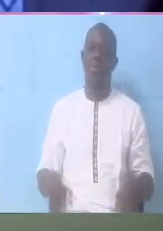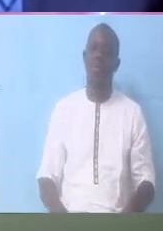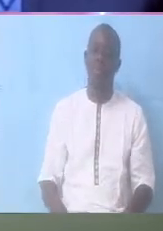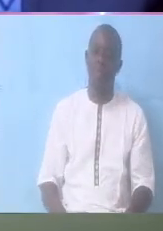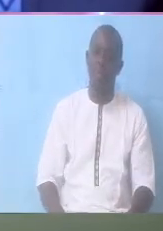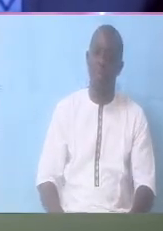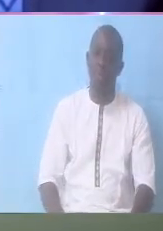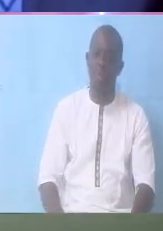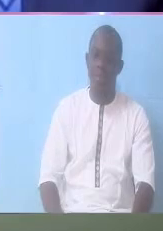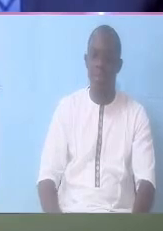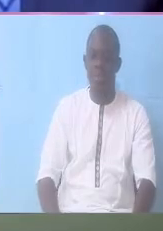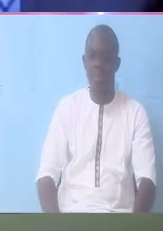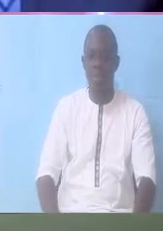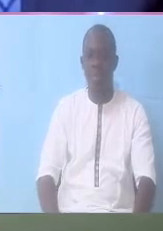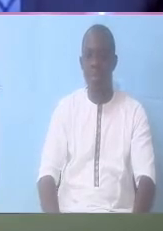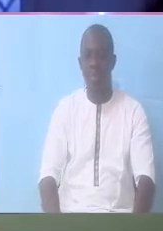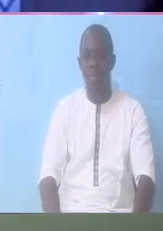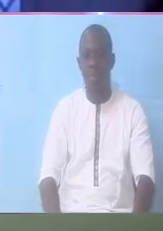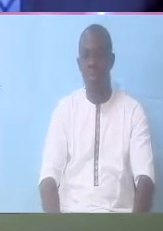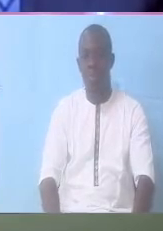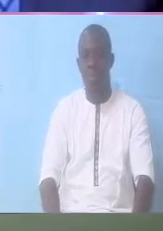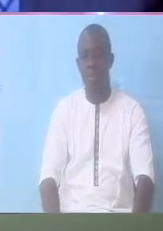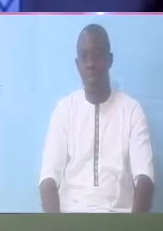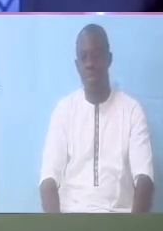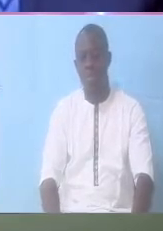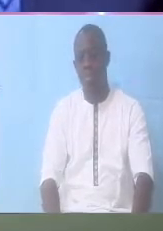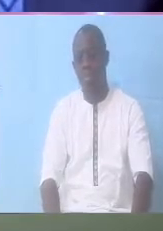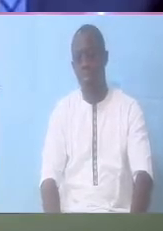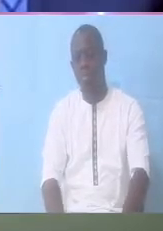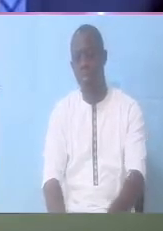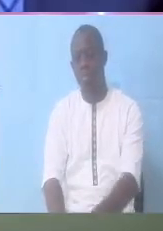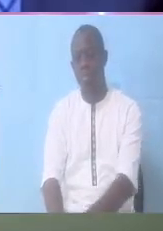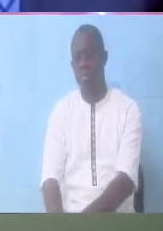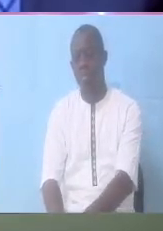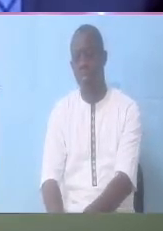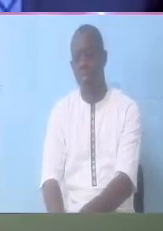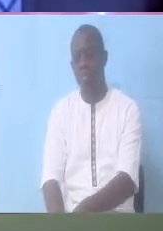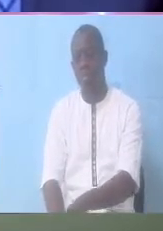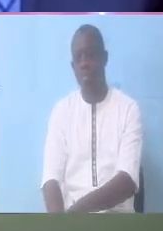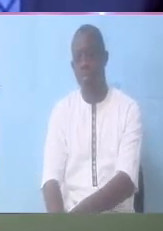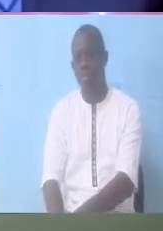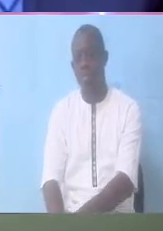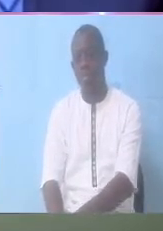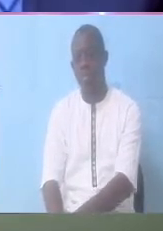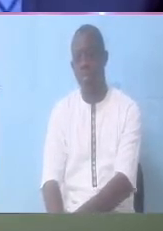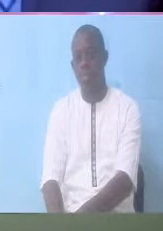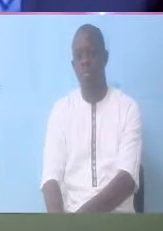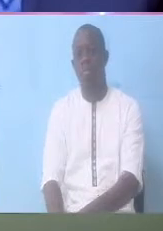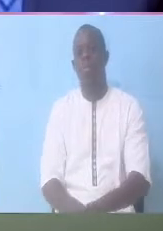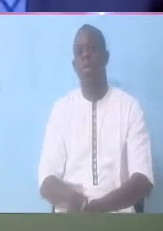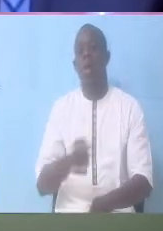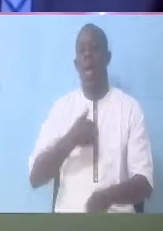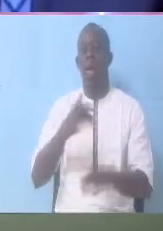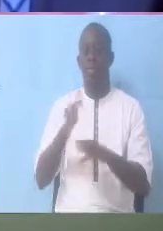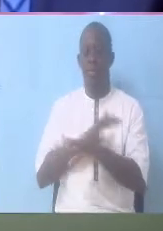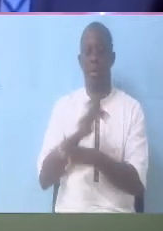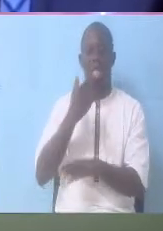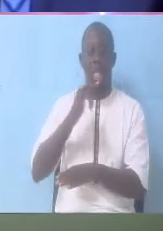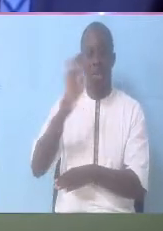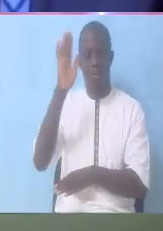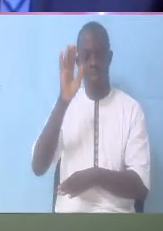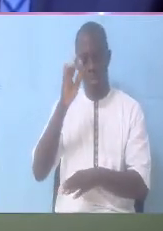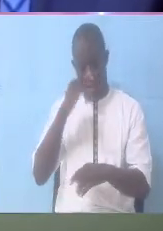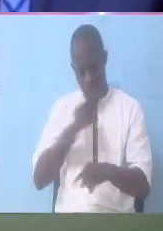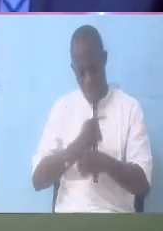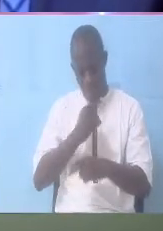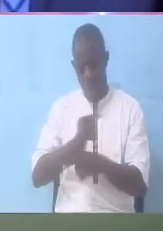oath, join the Gambian National Army to serve my country. I sat here today, took a Quran and swear to tell the truth. Whatever word I'm